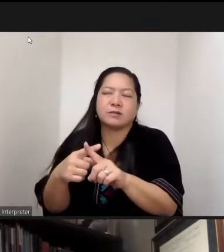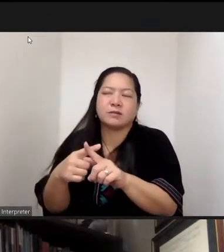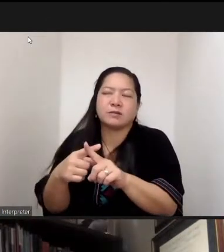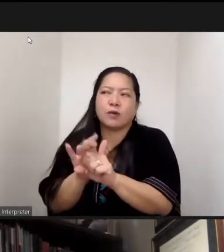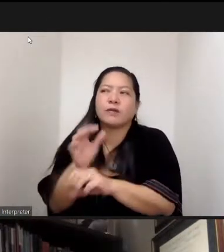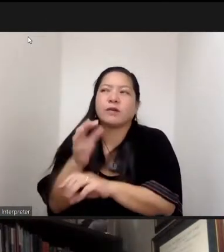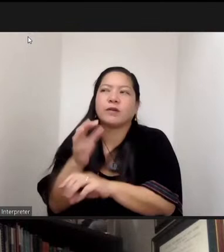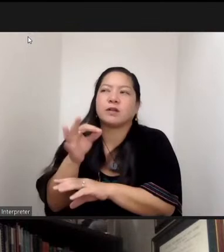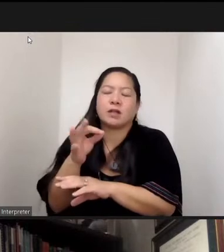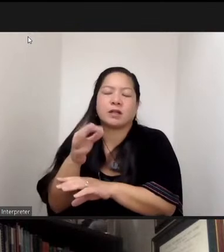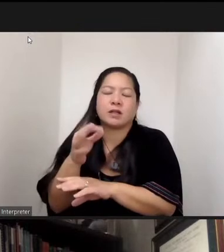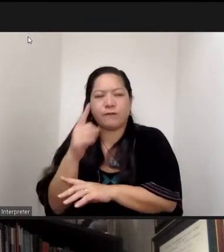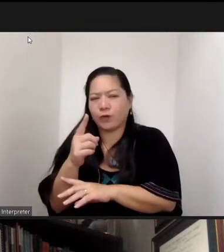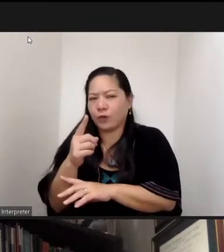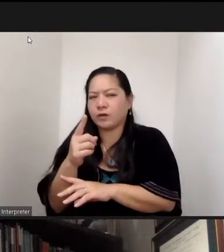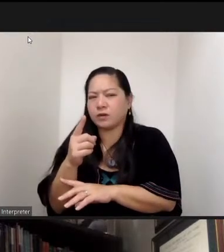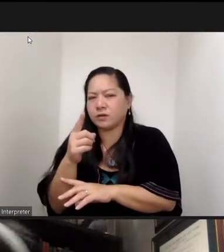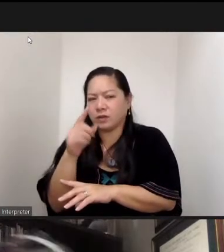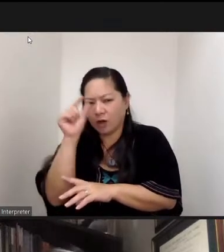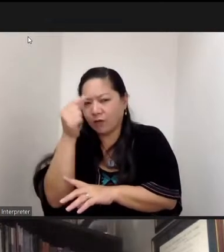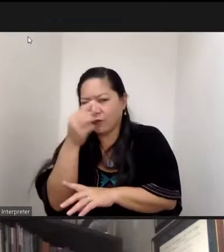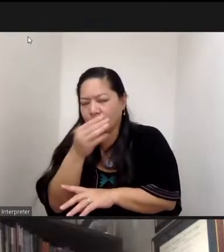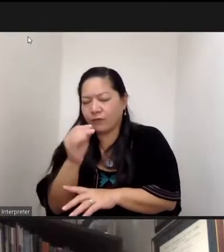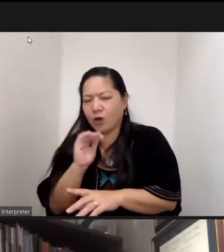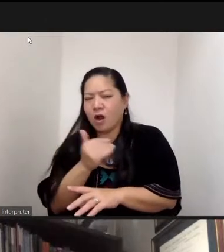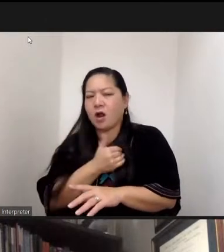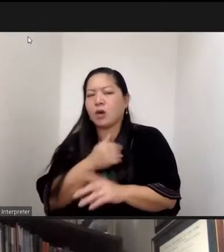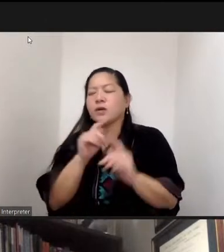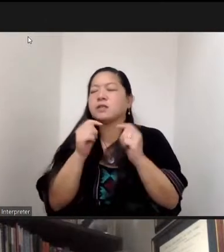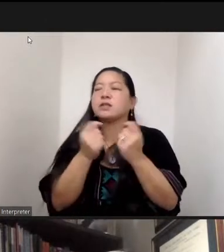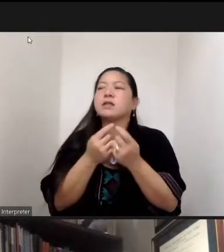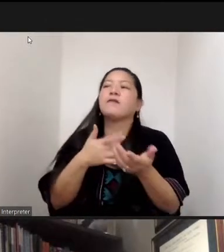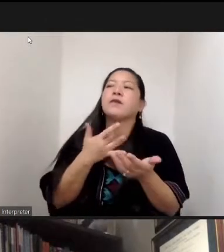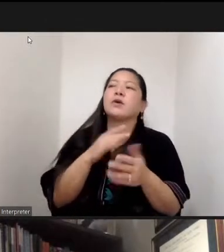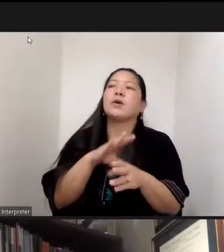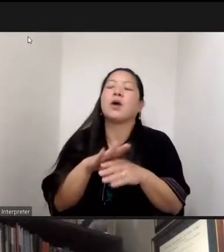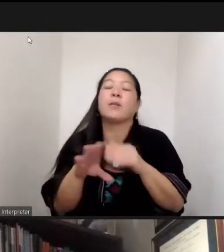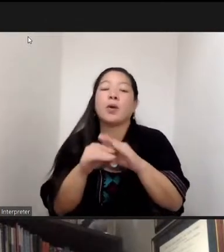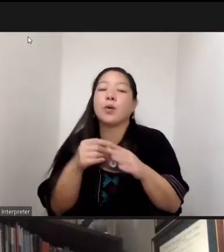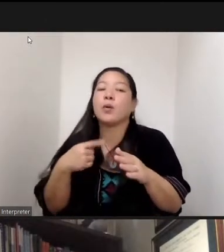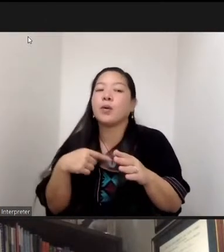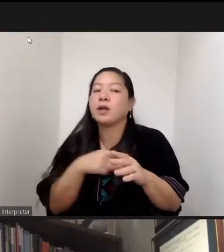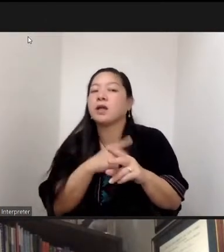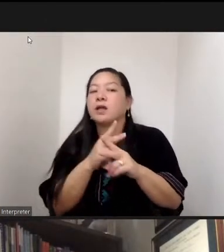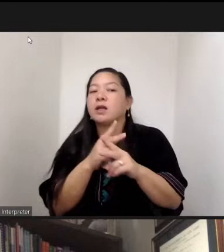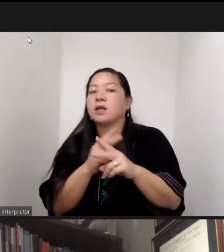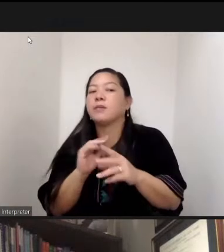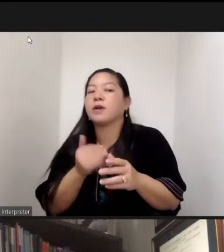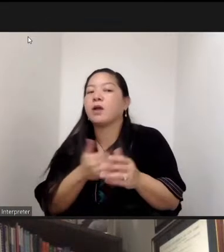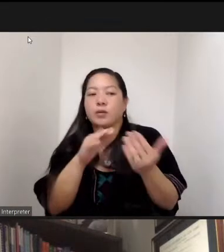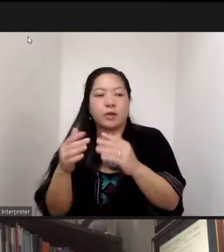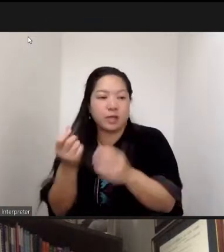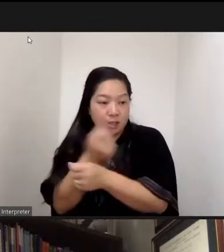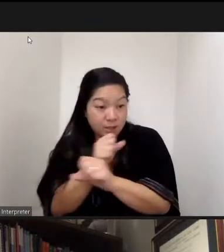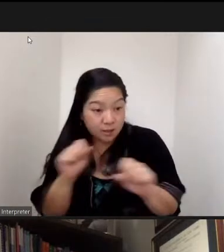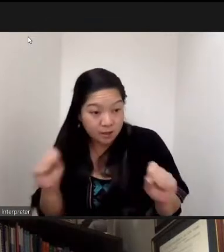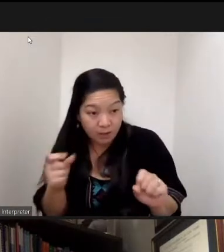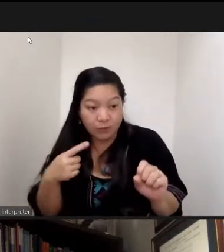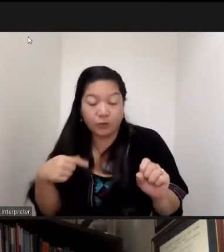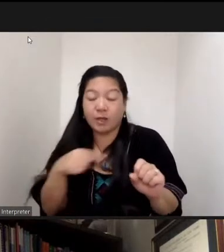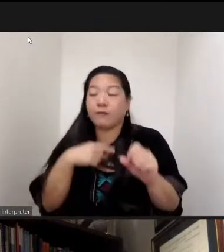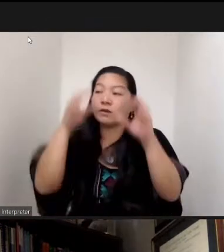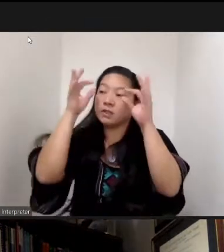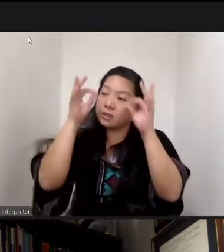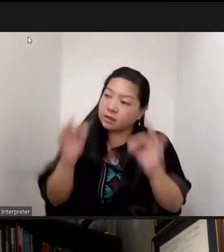for our team, in order for us to feel comfortable that we are keeping our community safe, we have